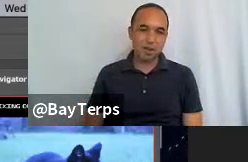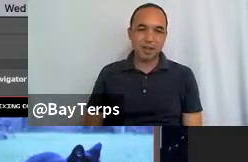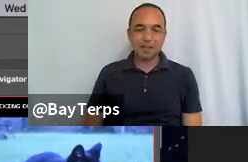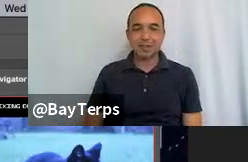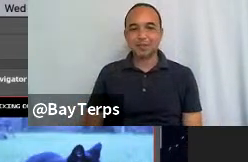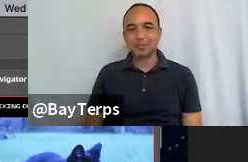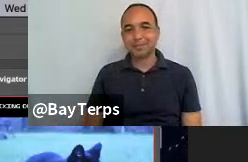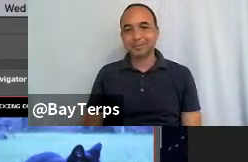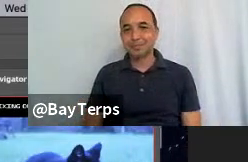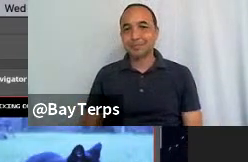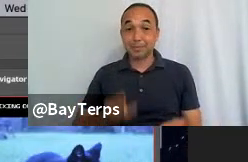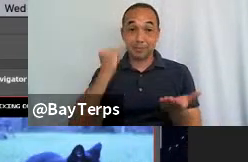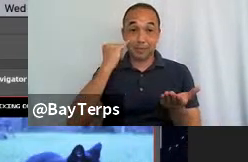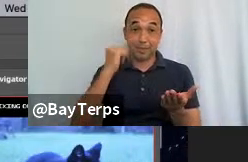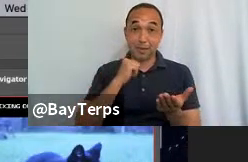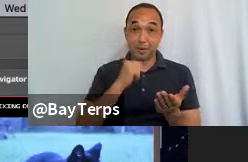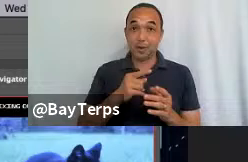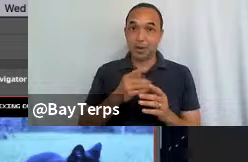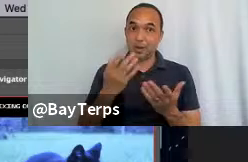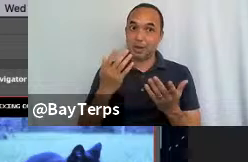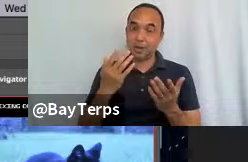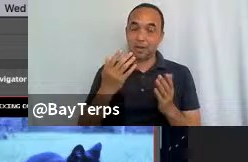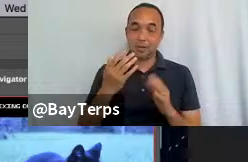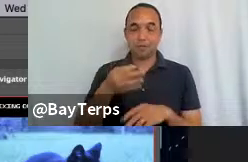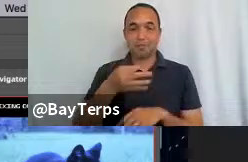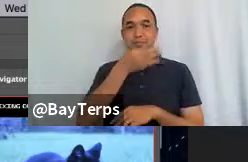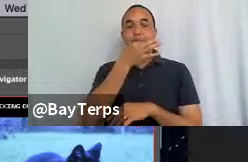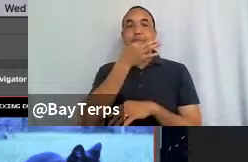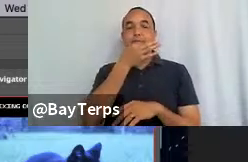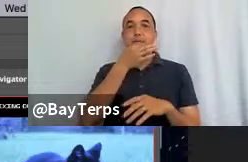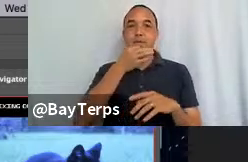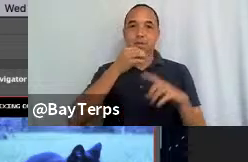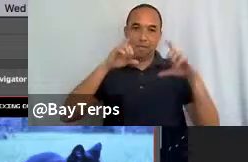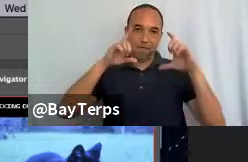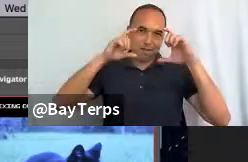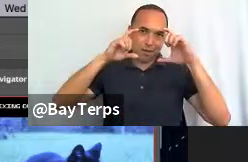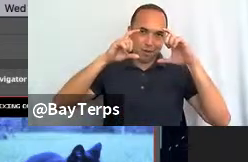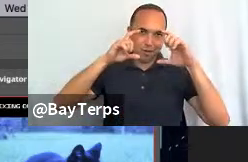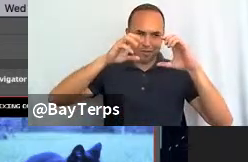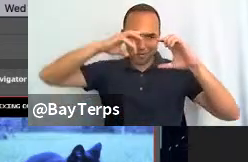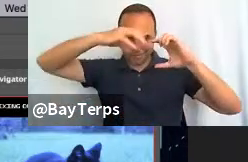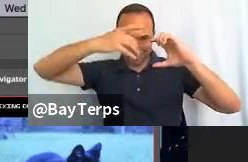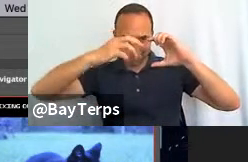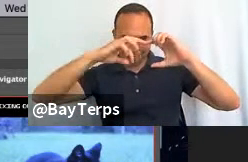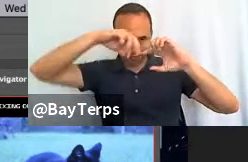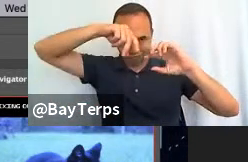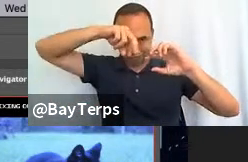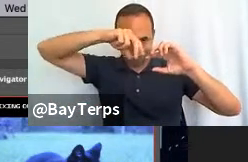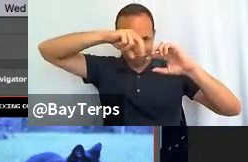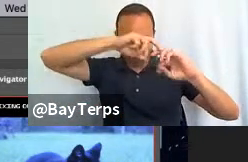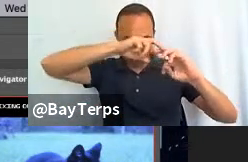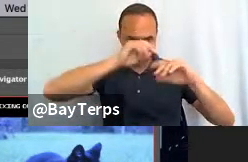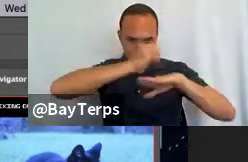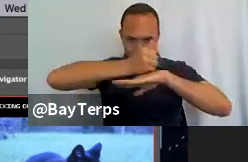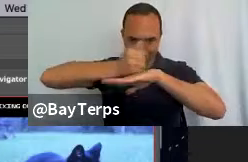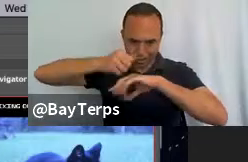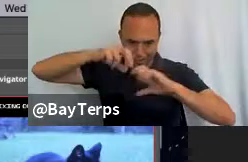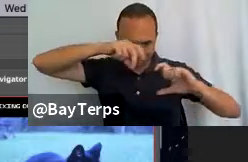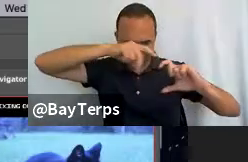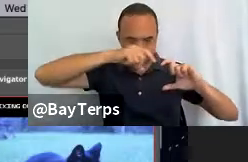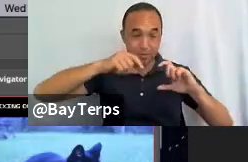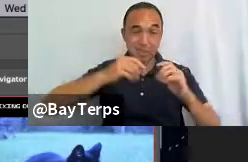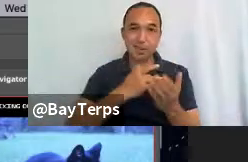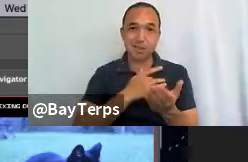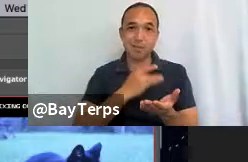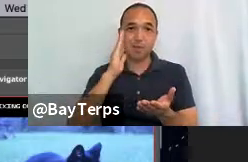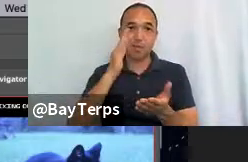super familiar with photography settings, is that it will usually ask you for a white